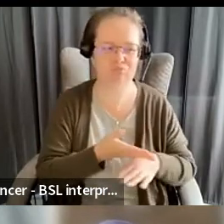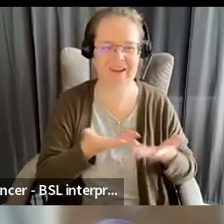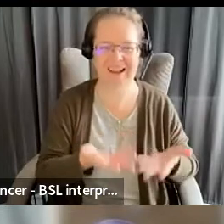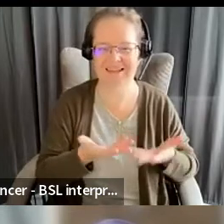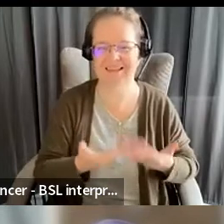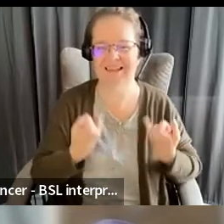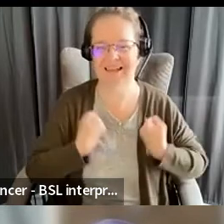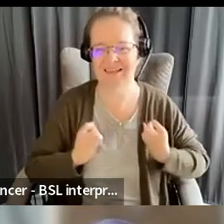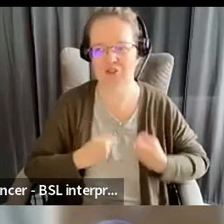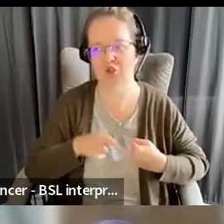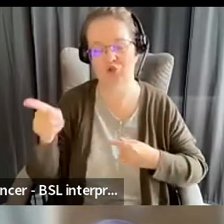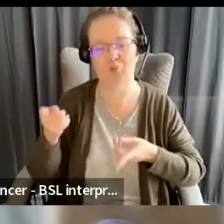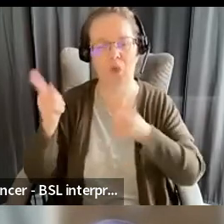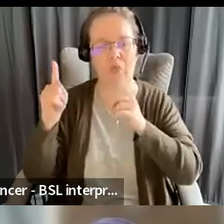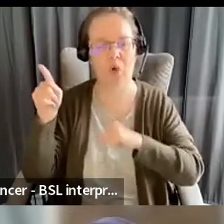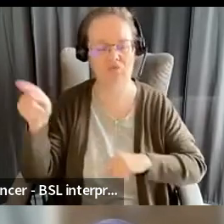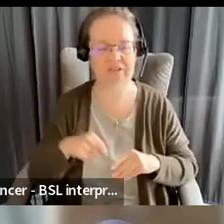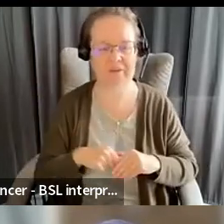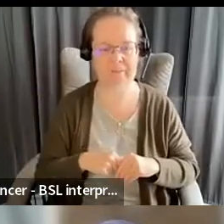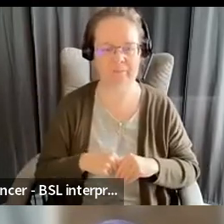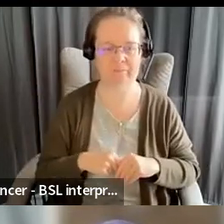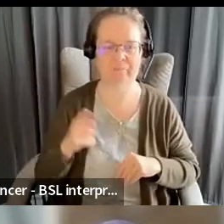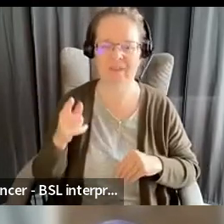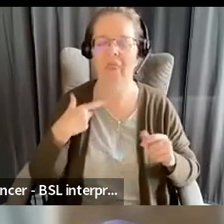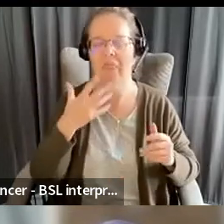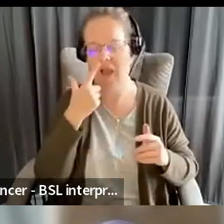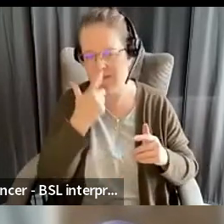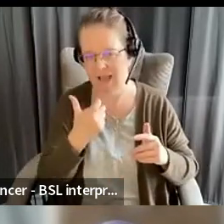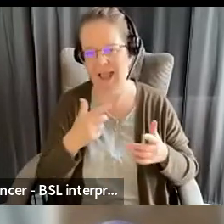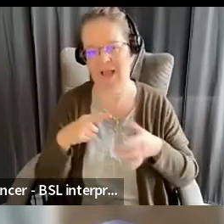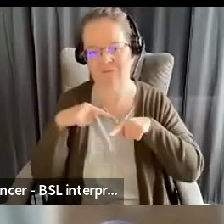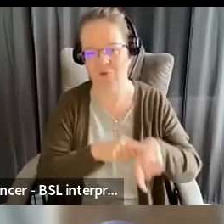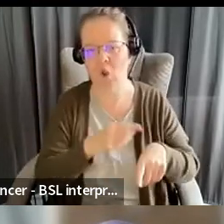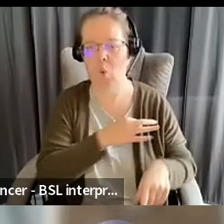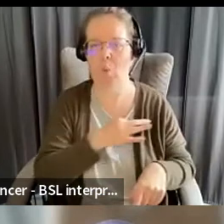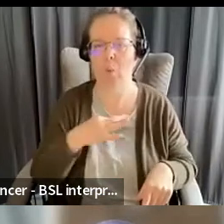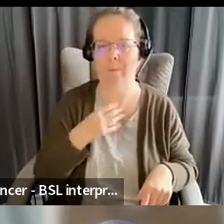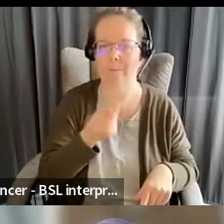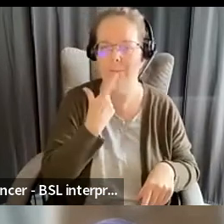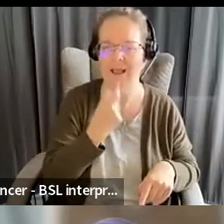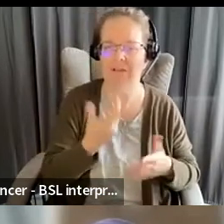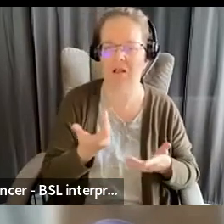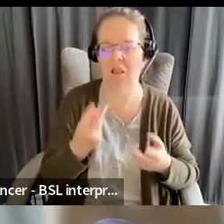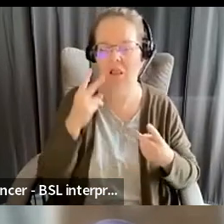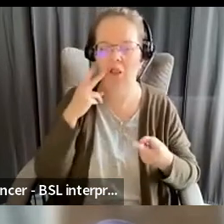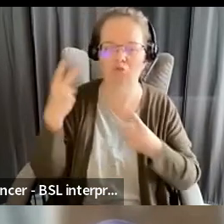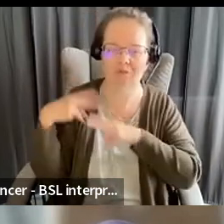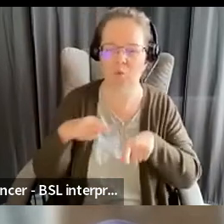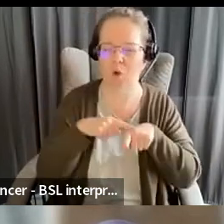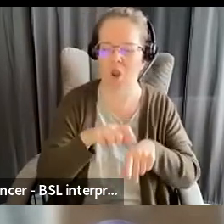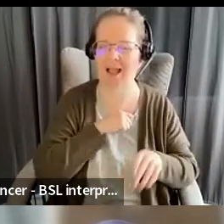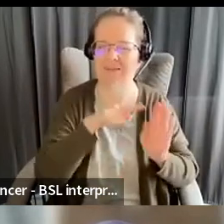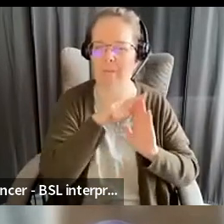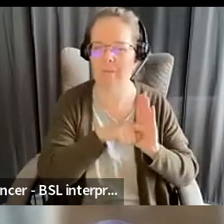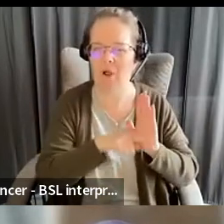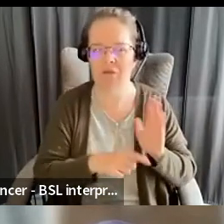authority. And they in turn will undertake medical reviews in accordance with the current policy, and that's designed to make sure